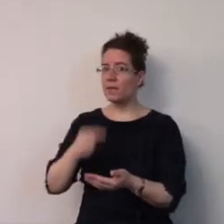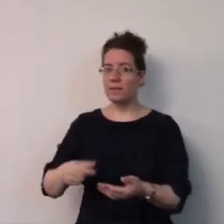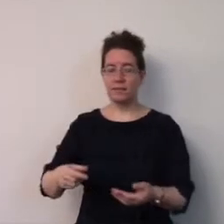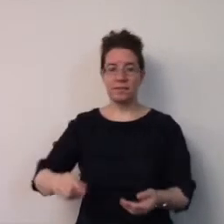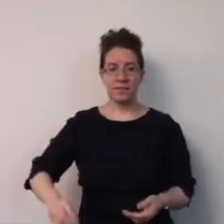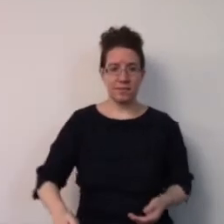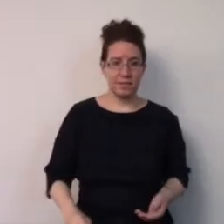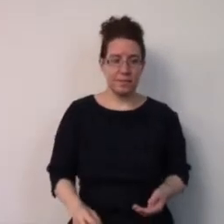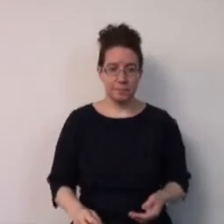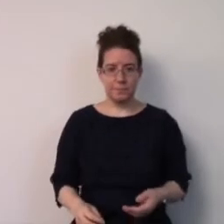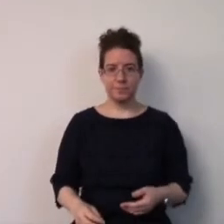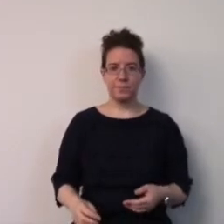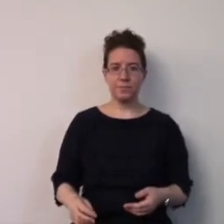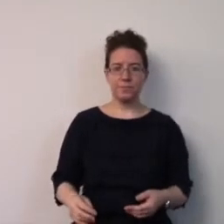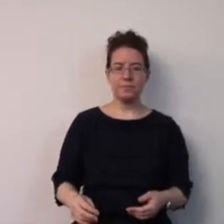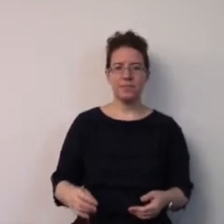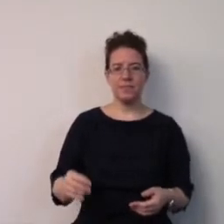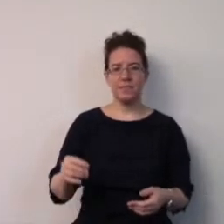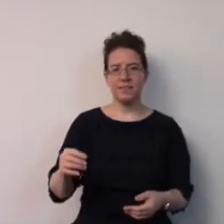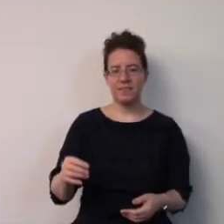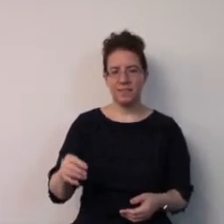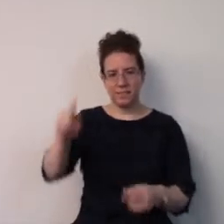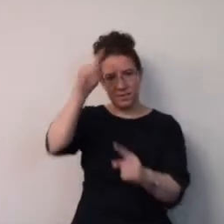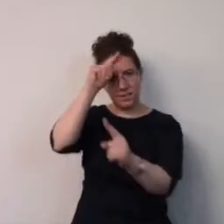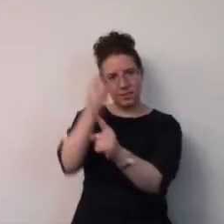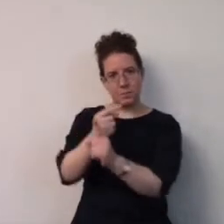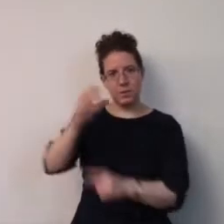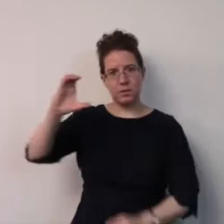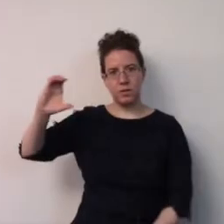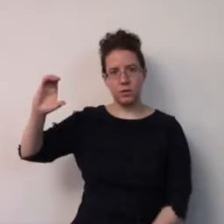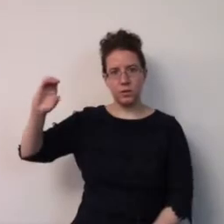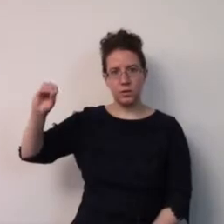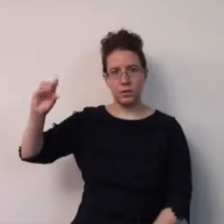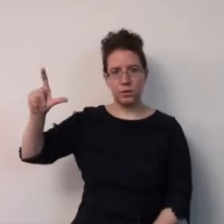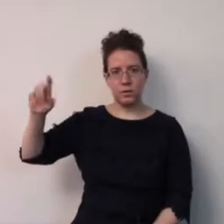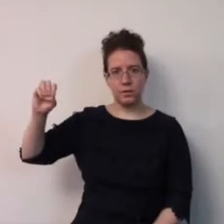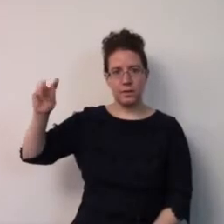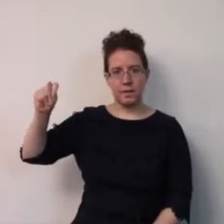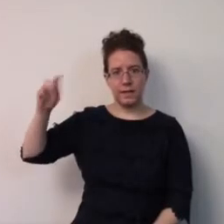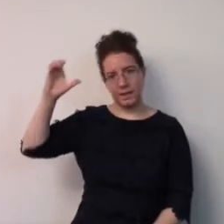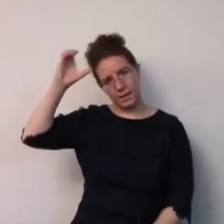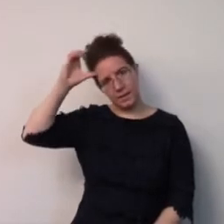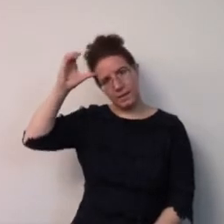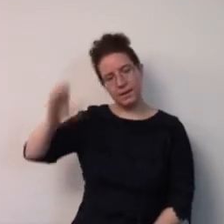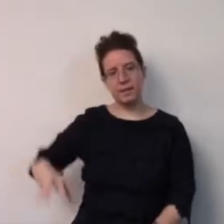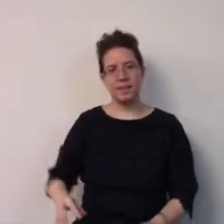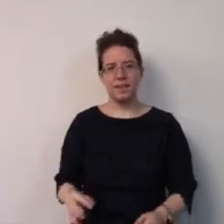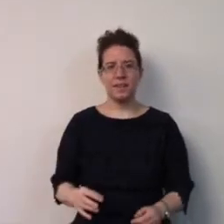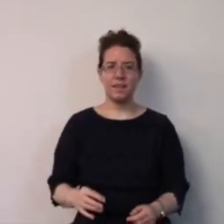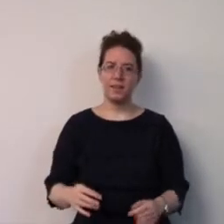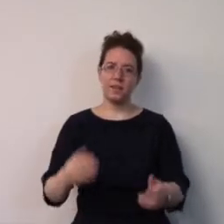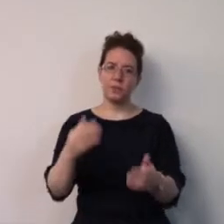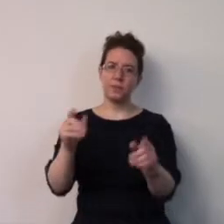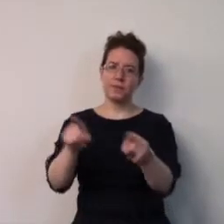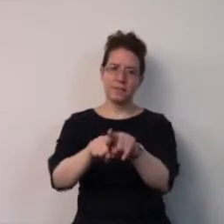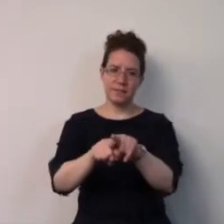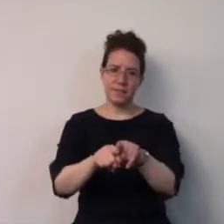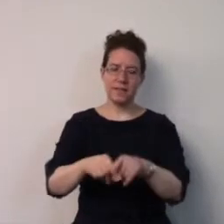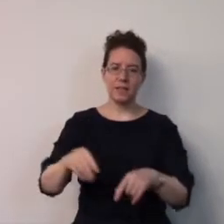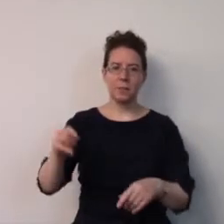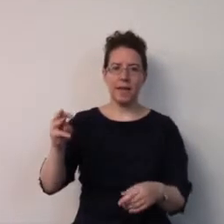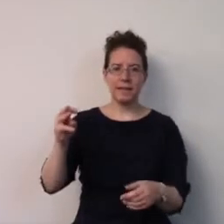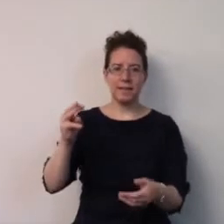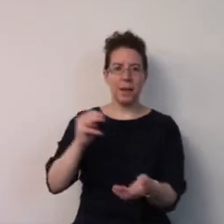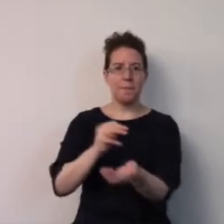that's, we're not going to get some sad sack up here. And no, thank God for somebody trying to cheer you